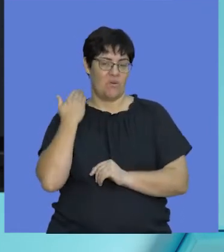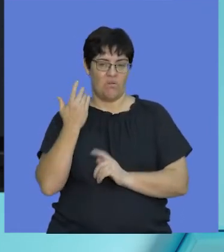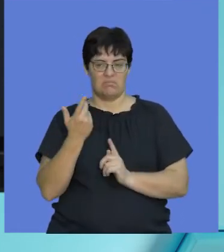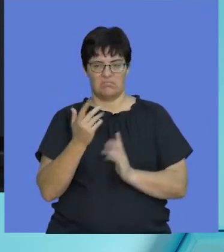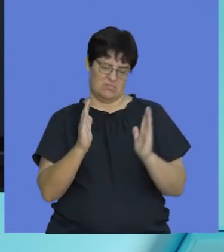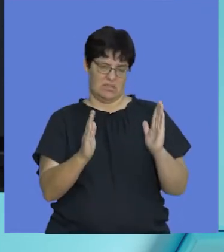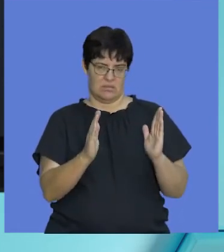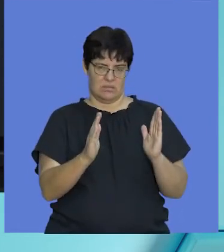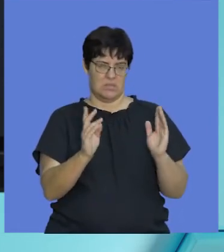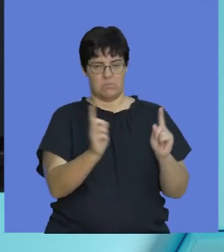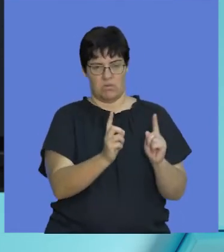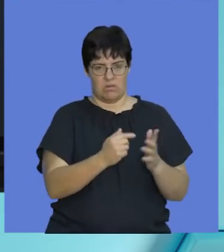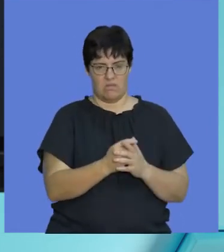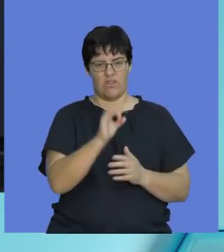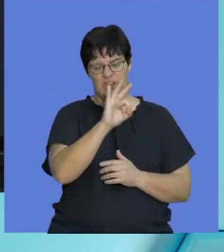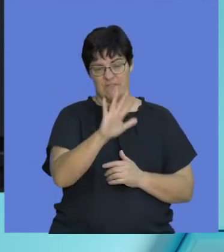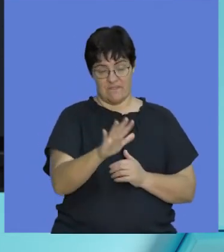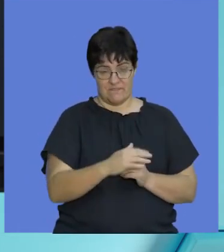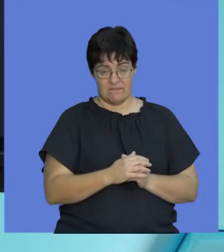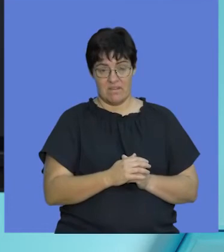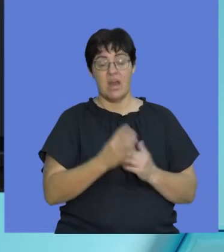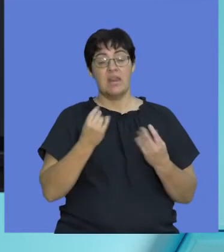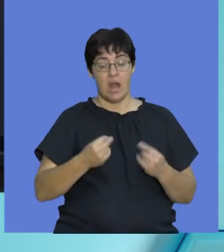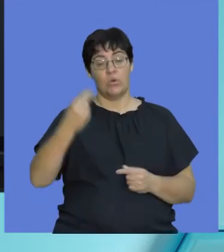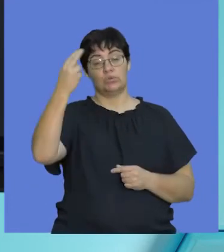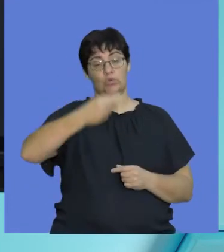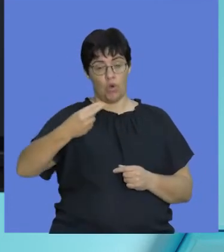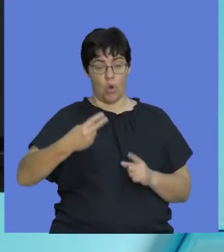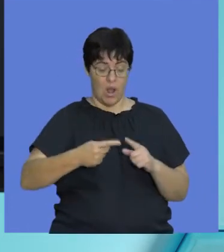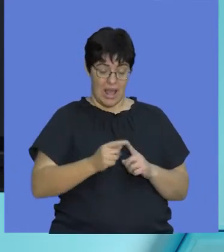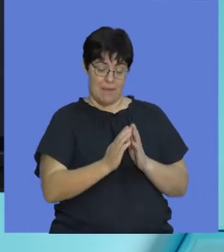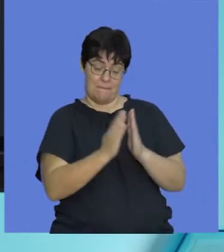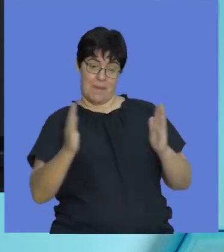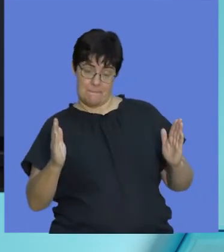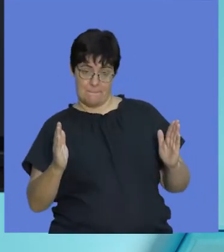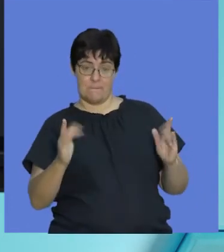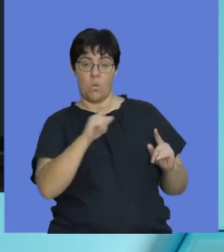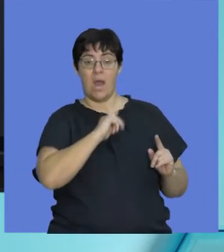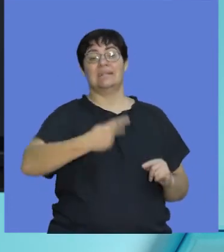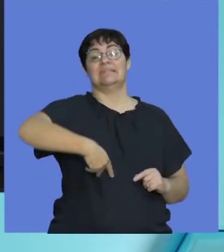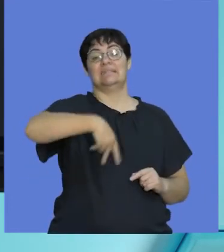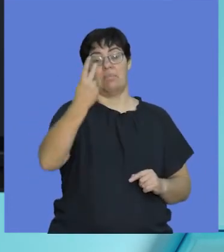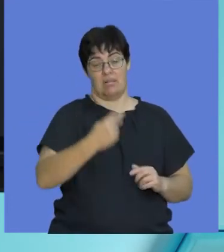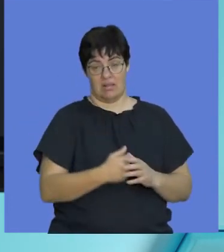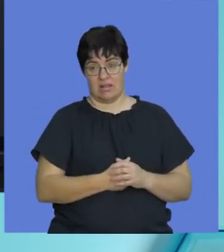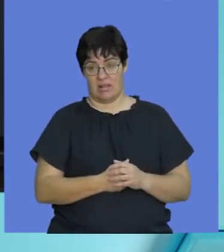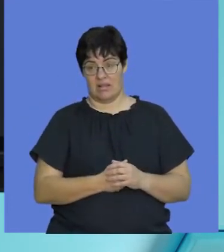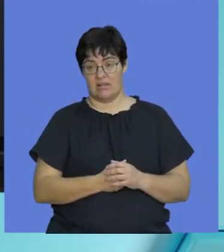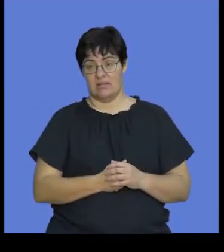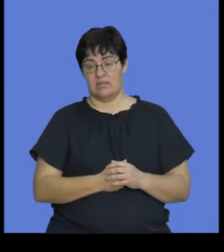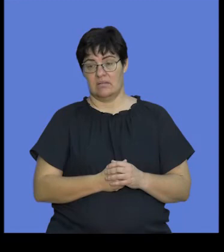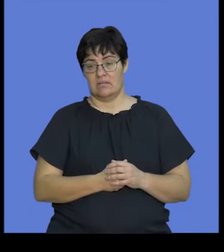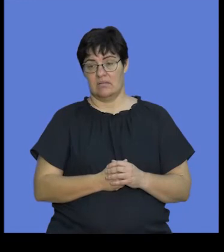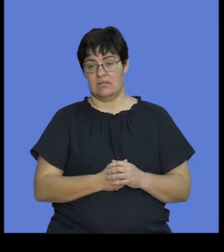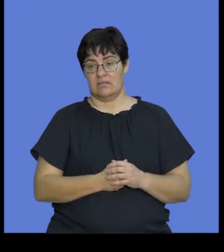arrow was quite small, so for 35. So now I've got to draw a bigger arrow because it's actually doubled. It's gone to